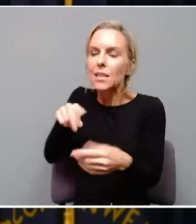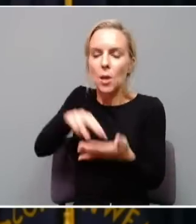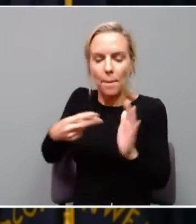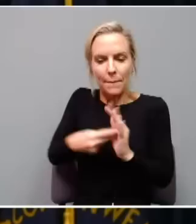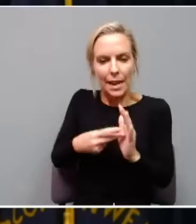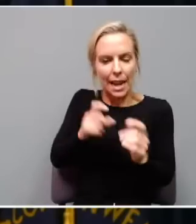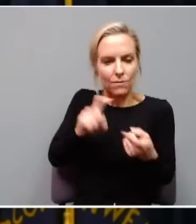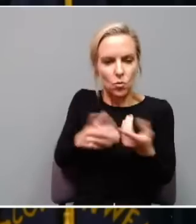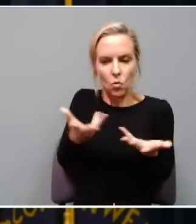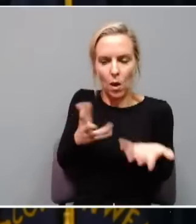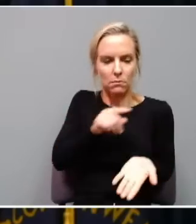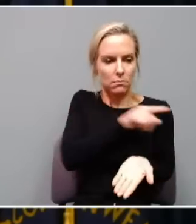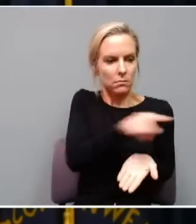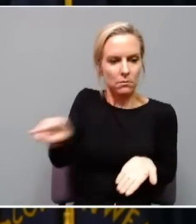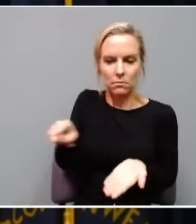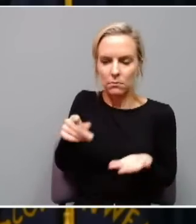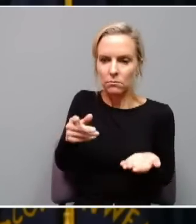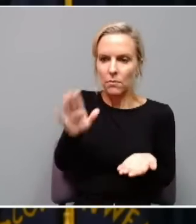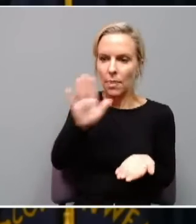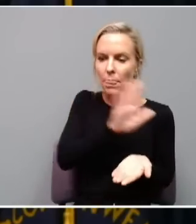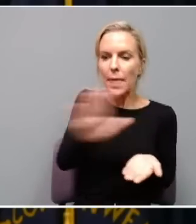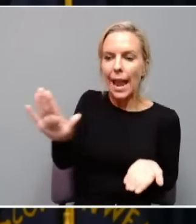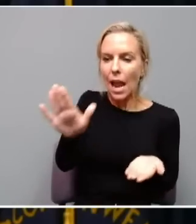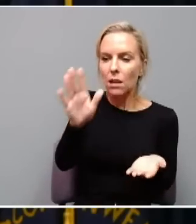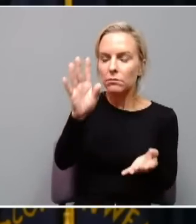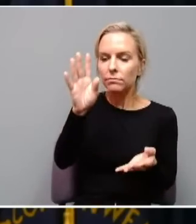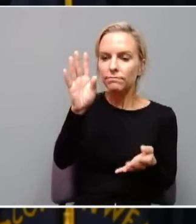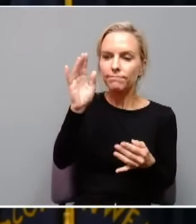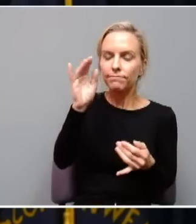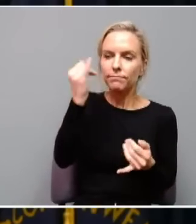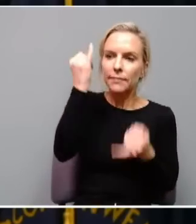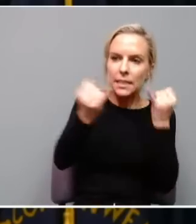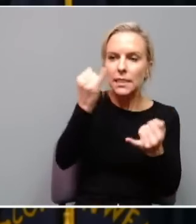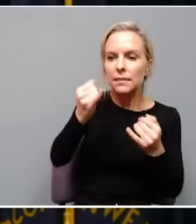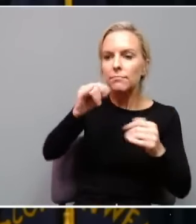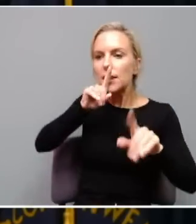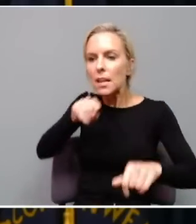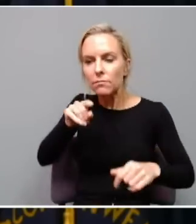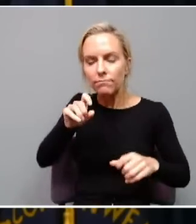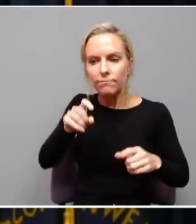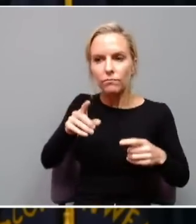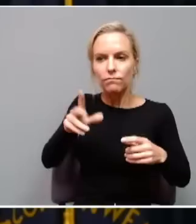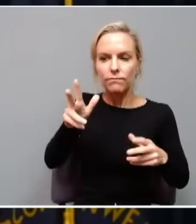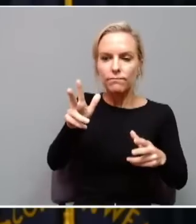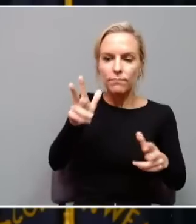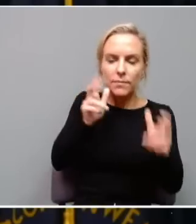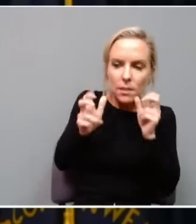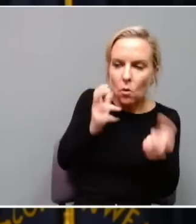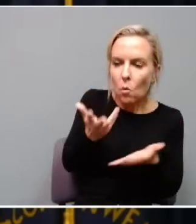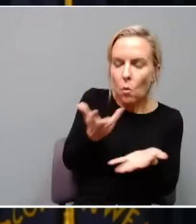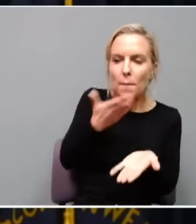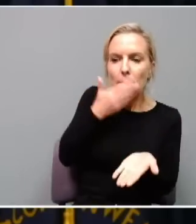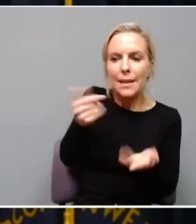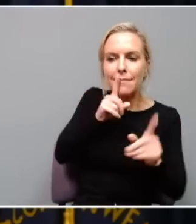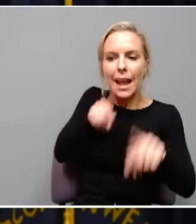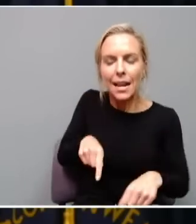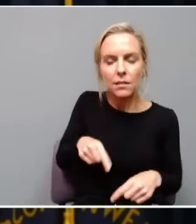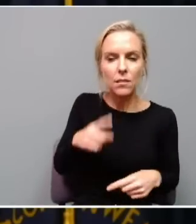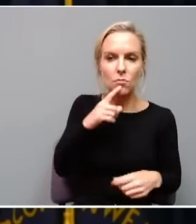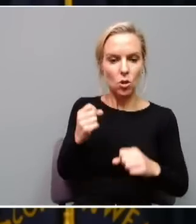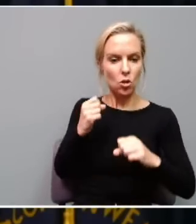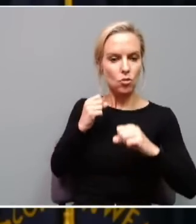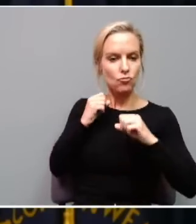offer. There's a lot culturally we need to do, but I also think that strong law enforcement